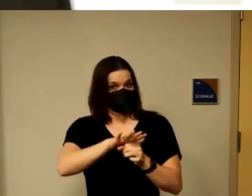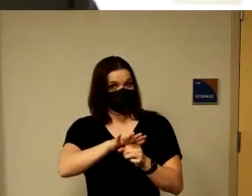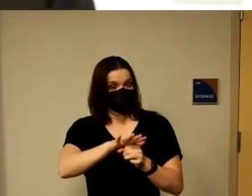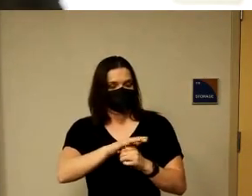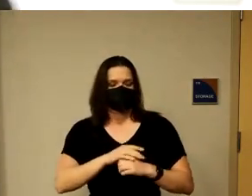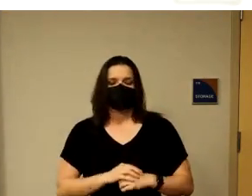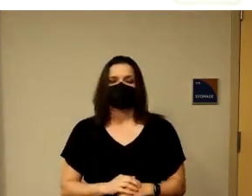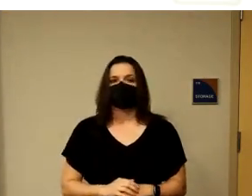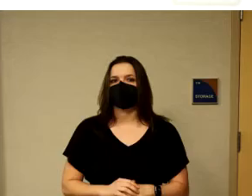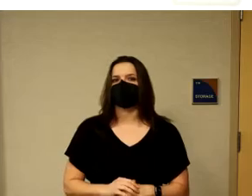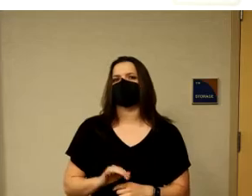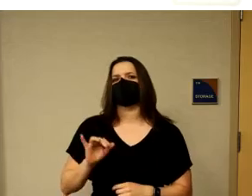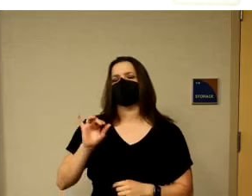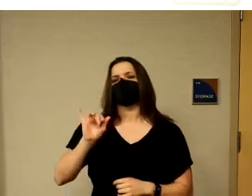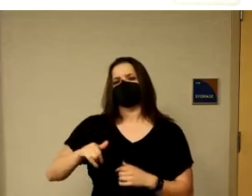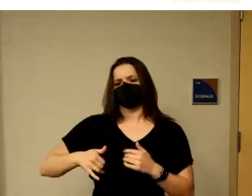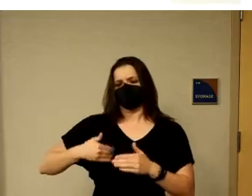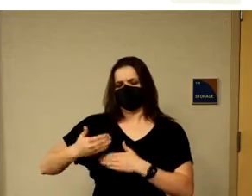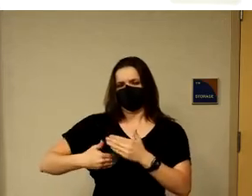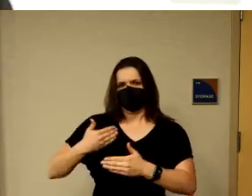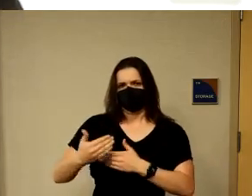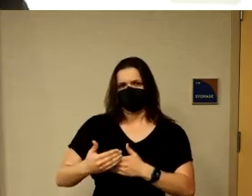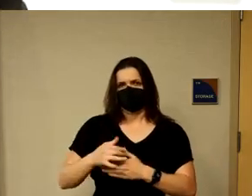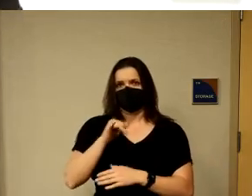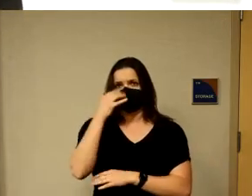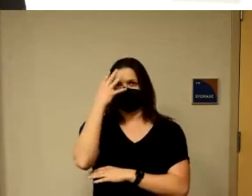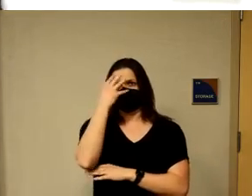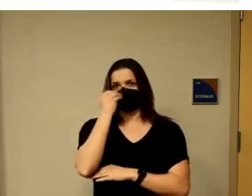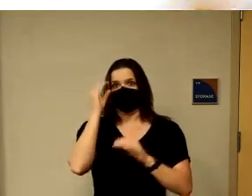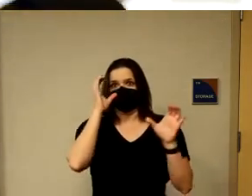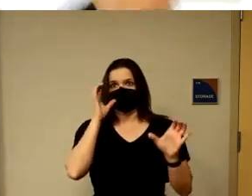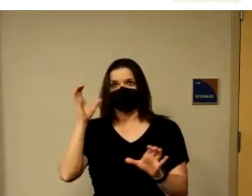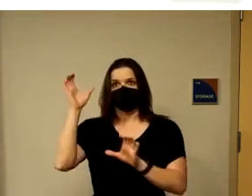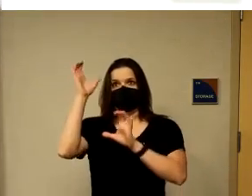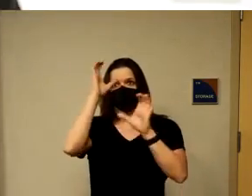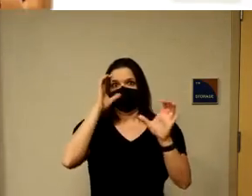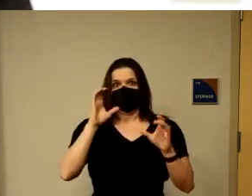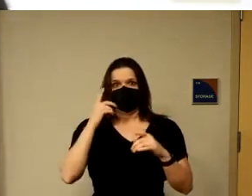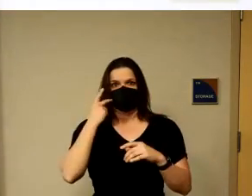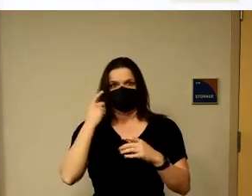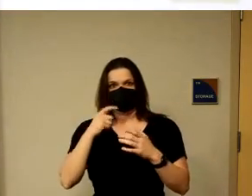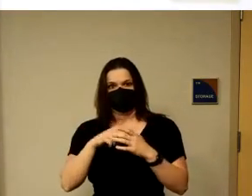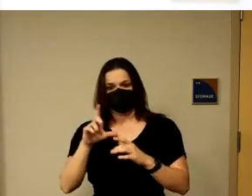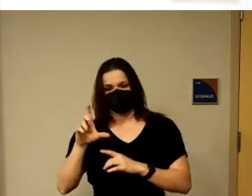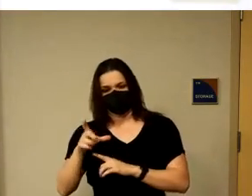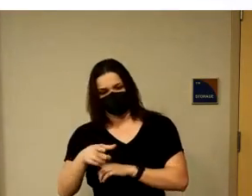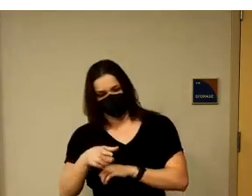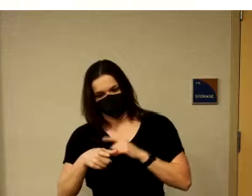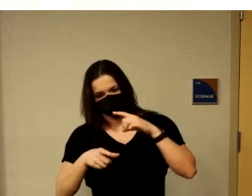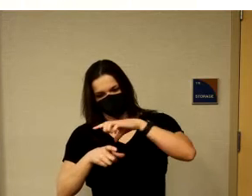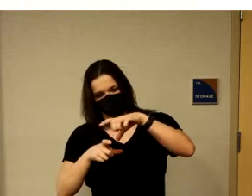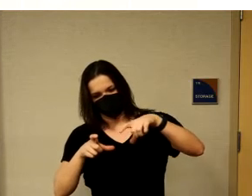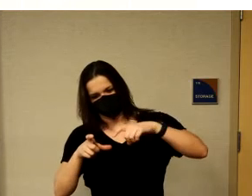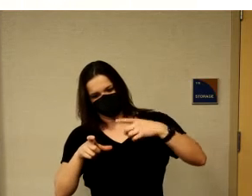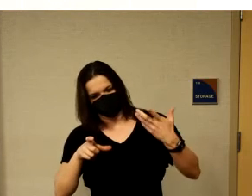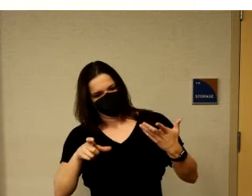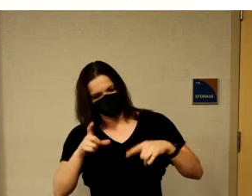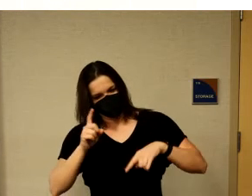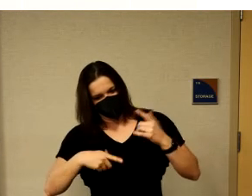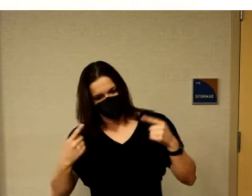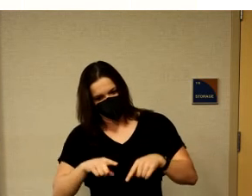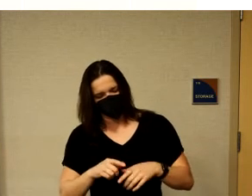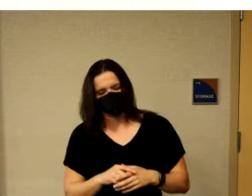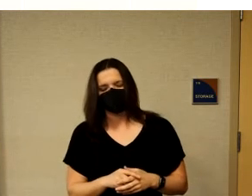So that led to, not sleeping a few nights because there was a little crab leg there, and I was like, that can't be happening.